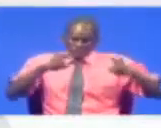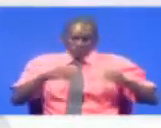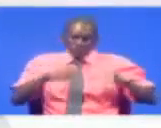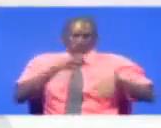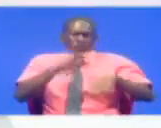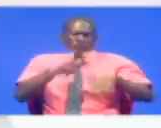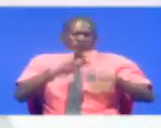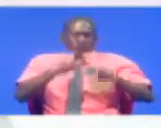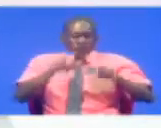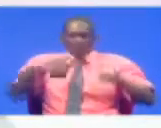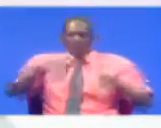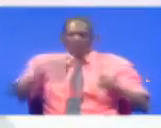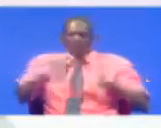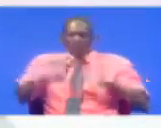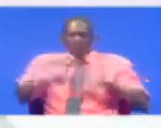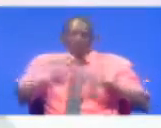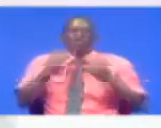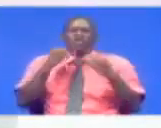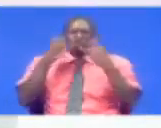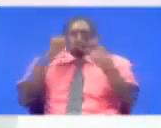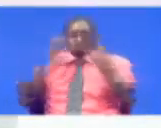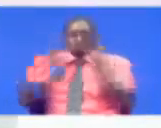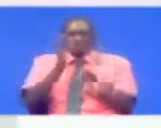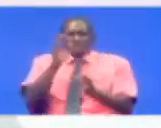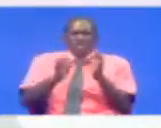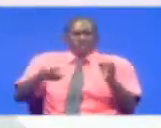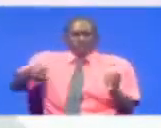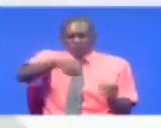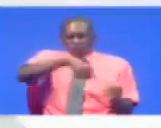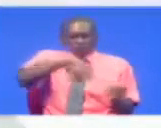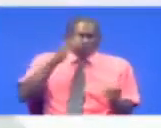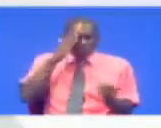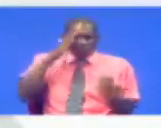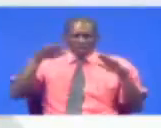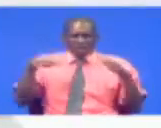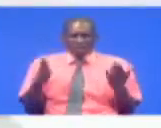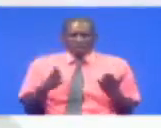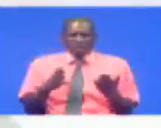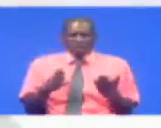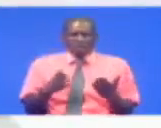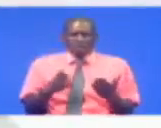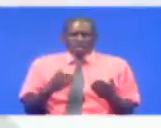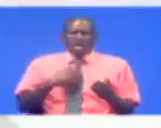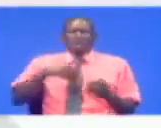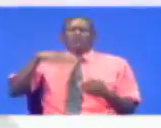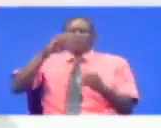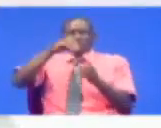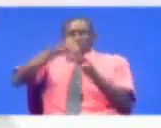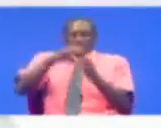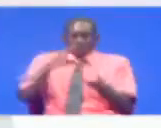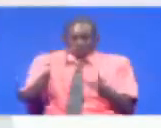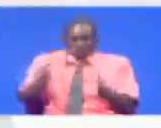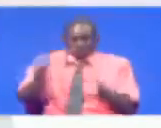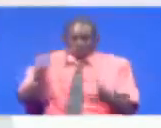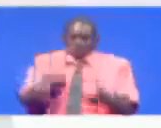information. And therefore, if we think about attracting